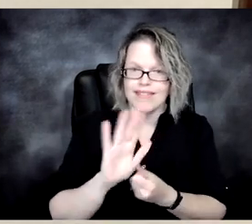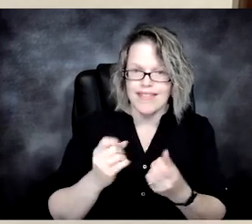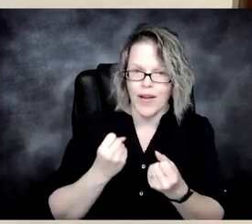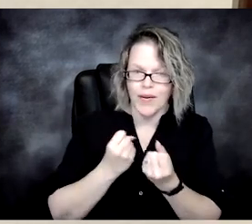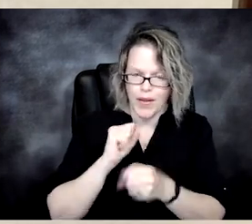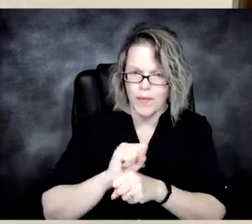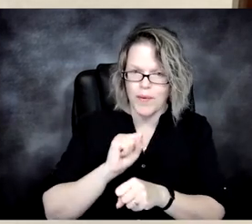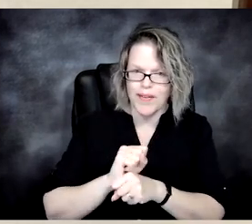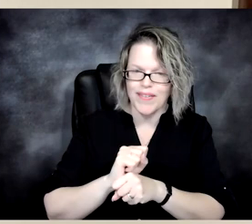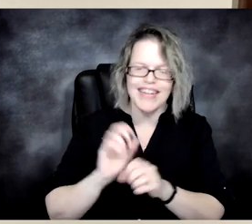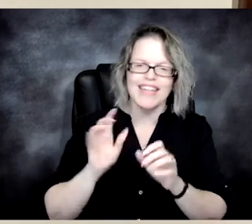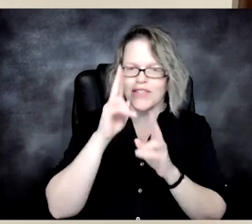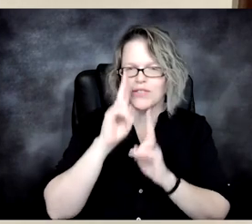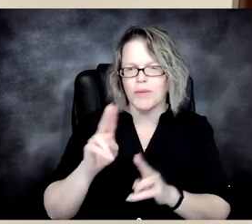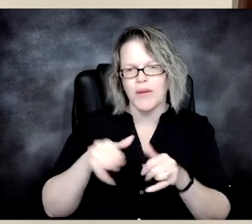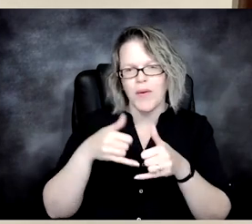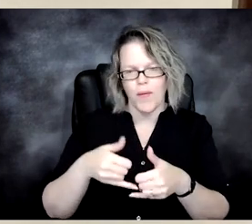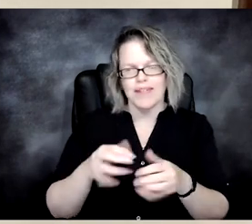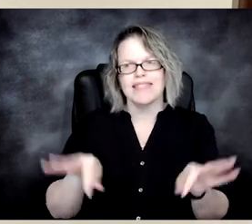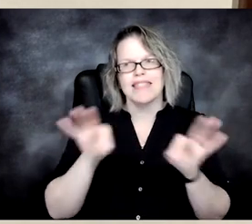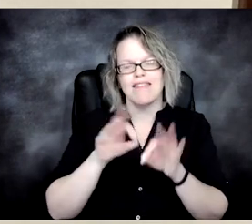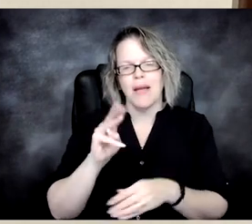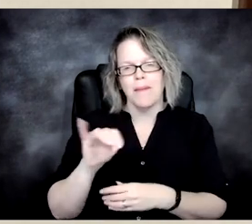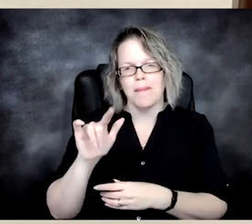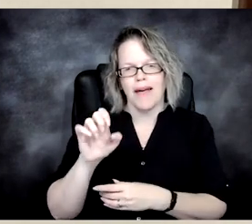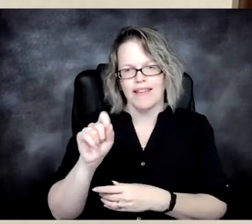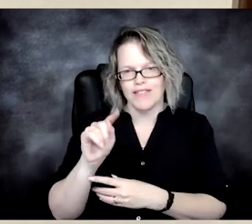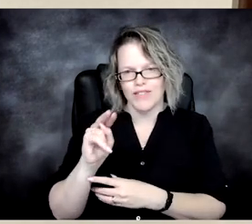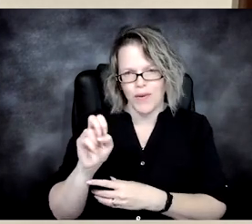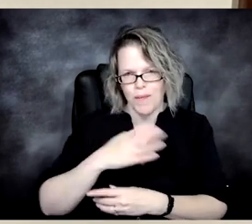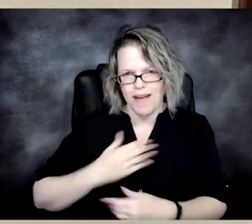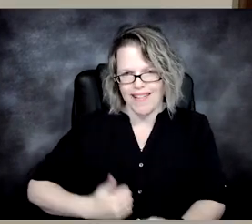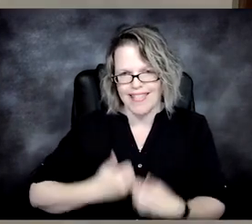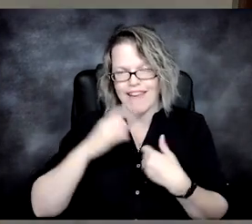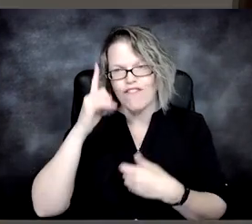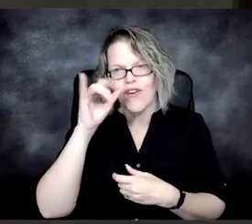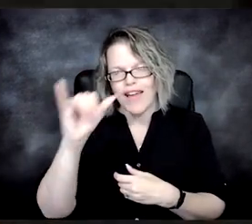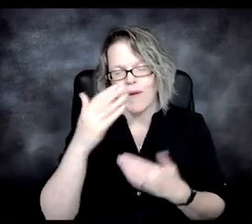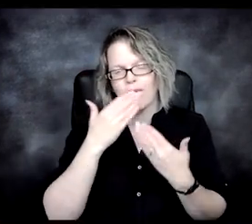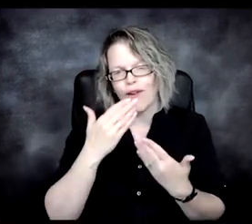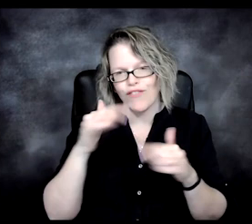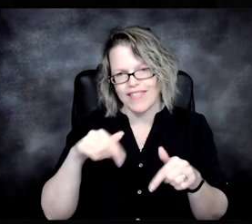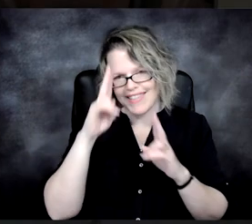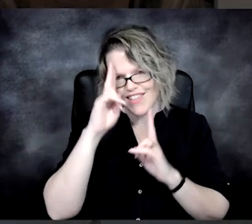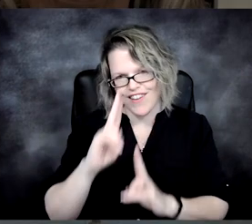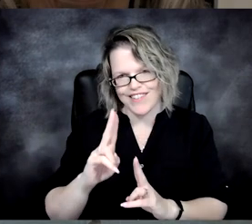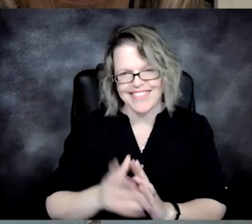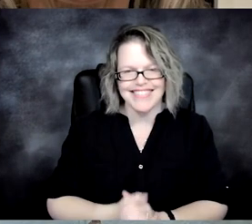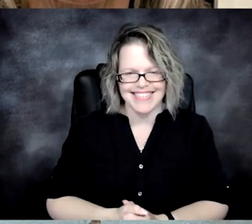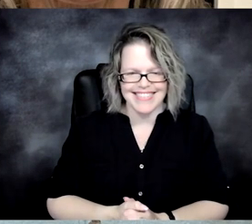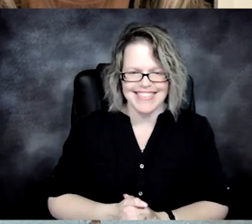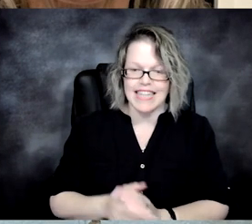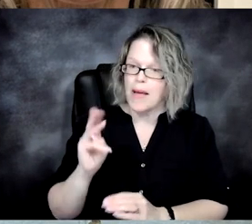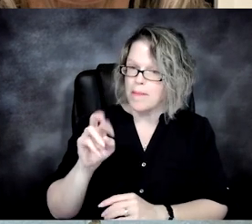The Tribute Award is a significant milestone in my life, and I will be forever grateful for this honor. Mary